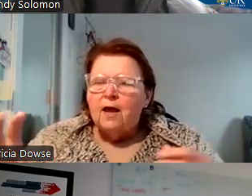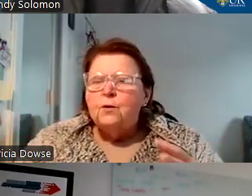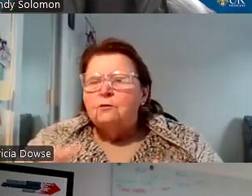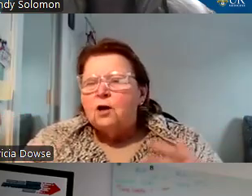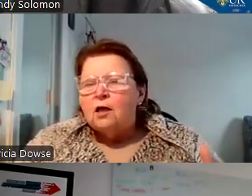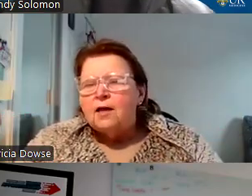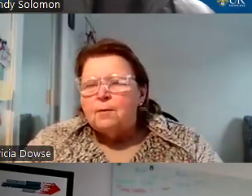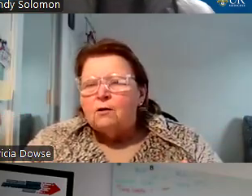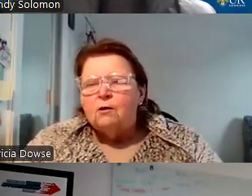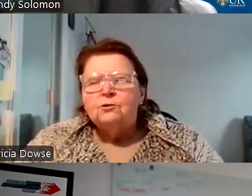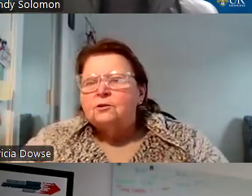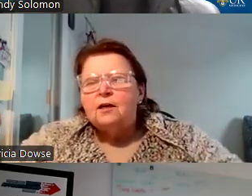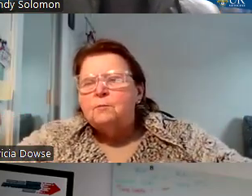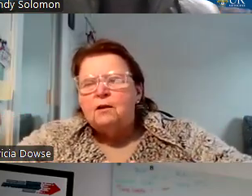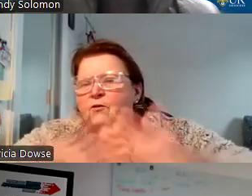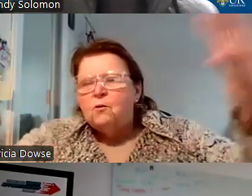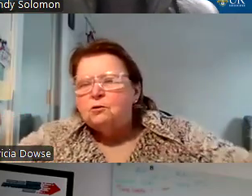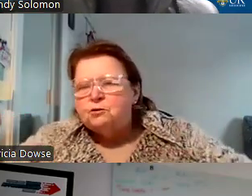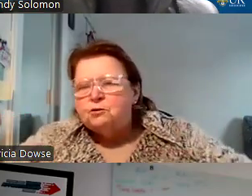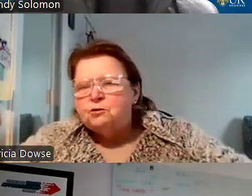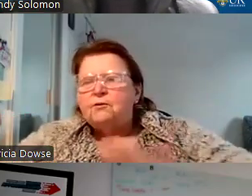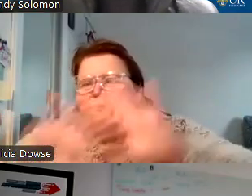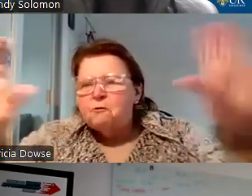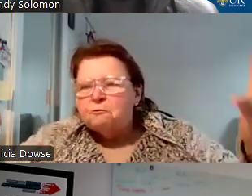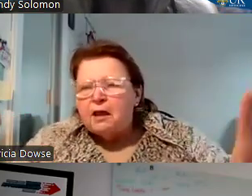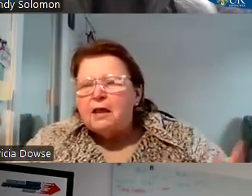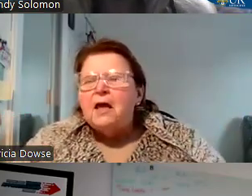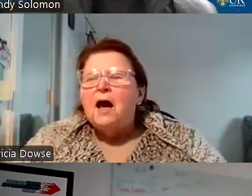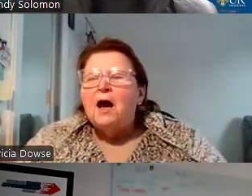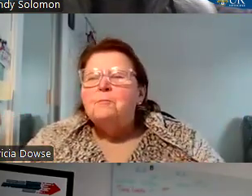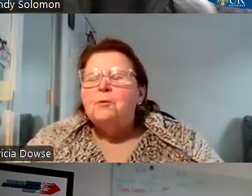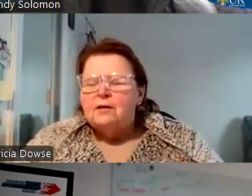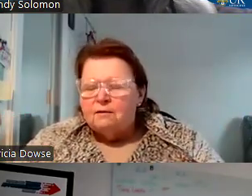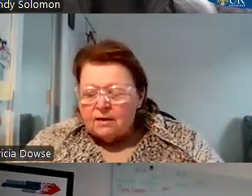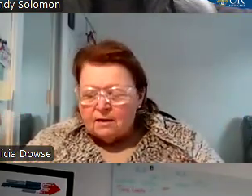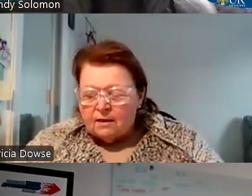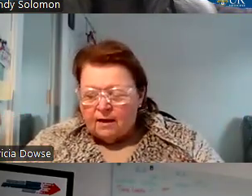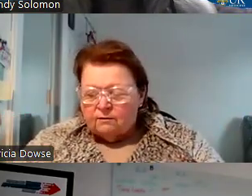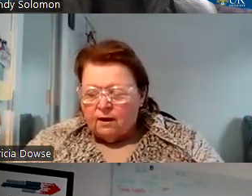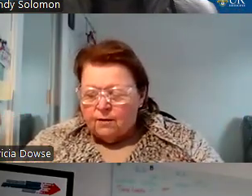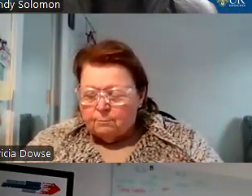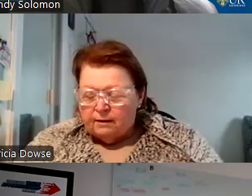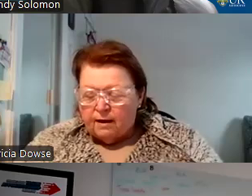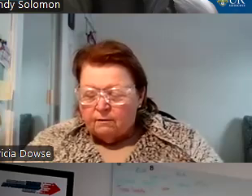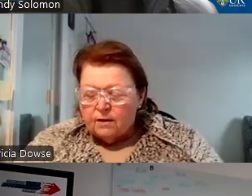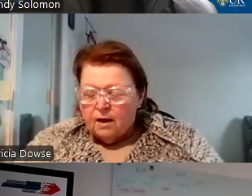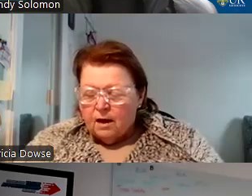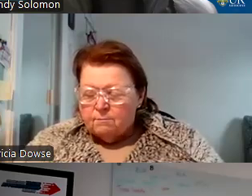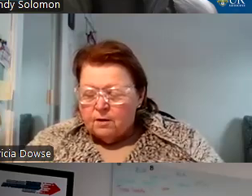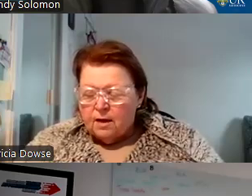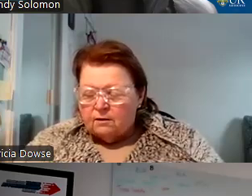culture. And we don't talk a lot about culture because that could be another whole training for another whole day. But indeed, that's how that plays